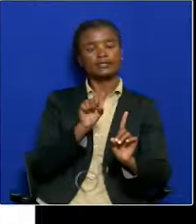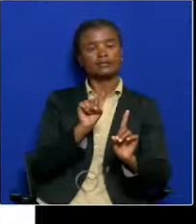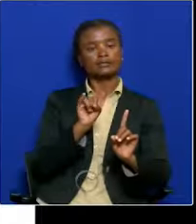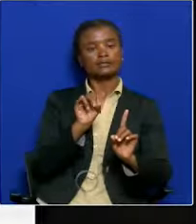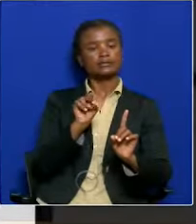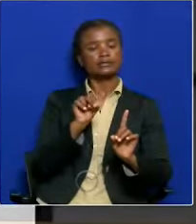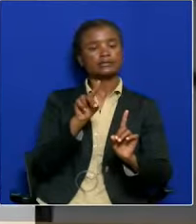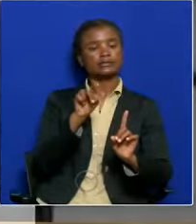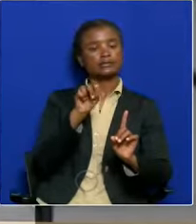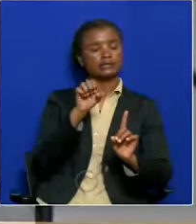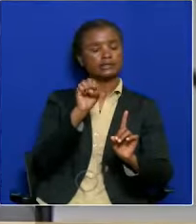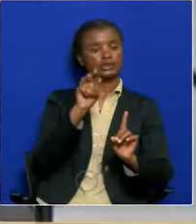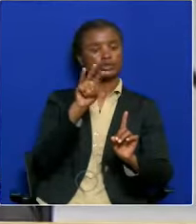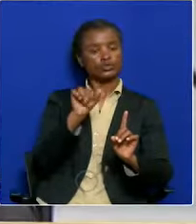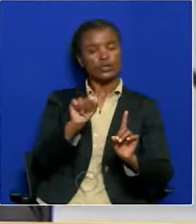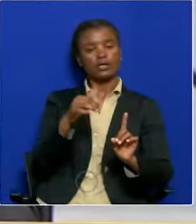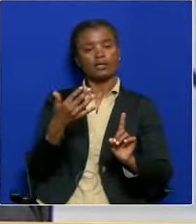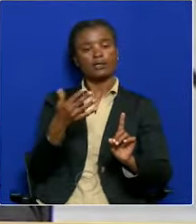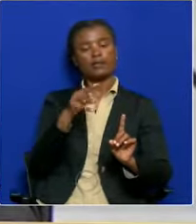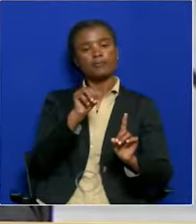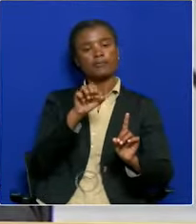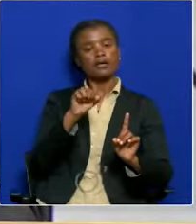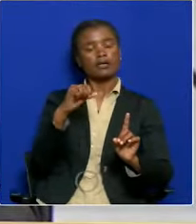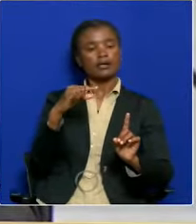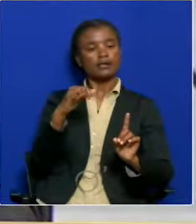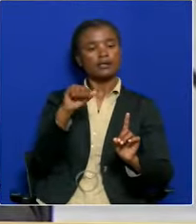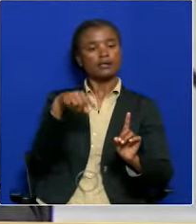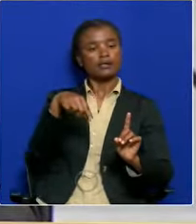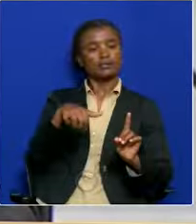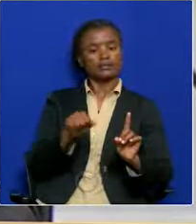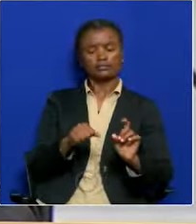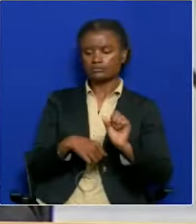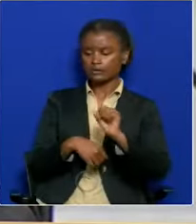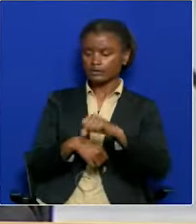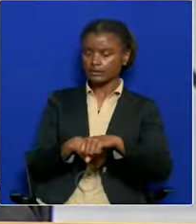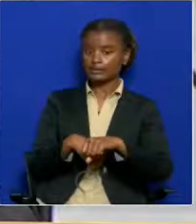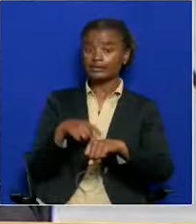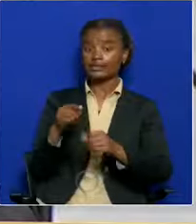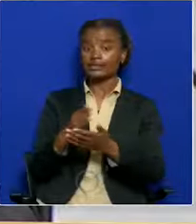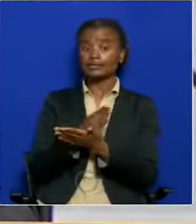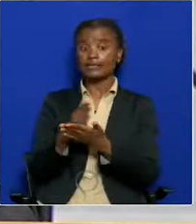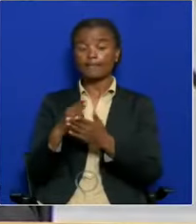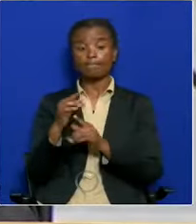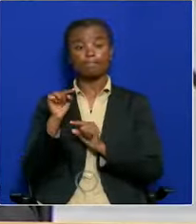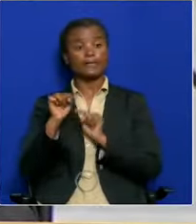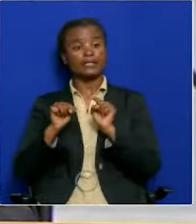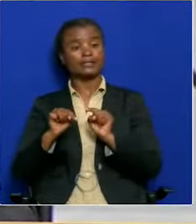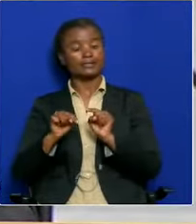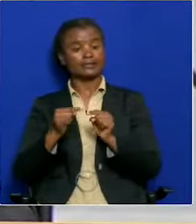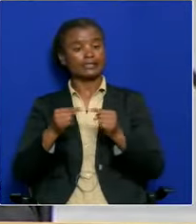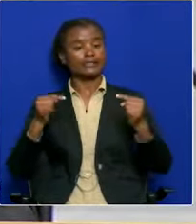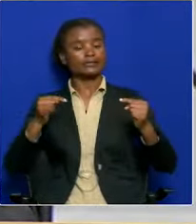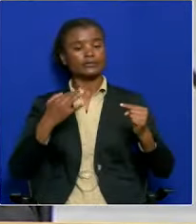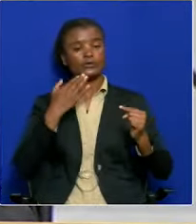Yes. There too, there are some allegations made up against General Kumalo.